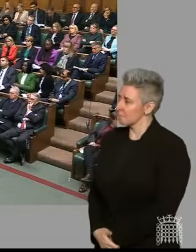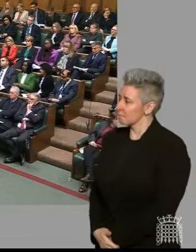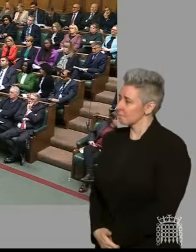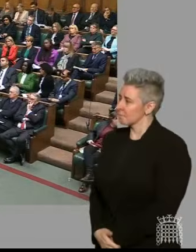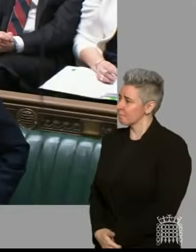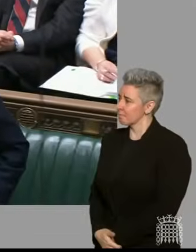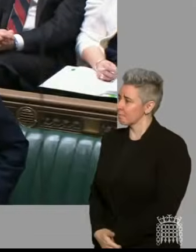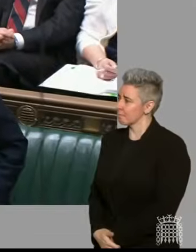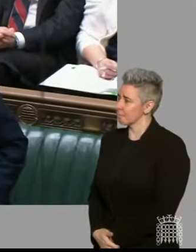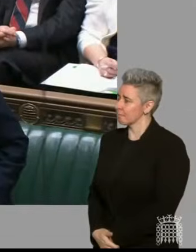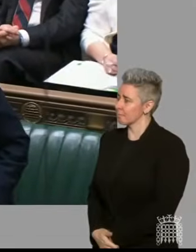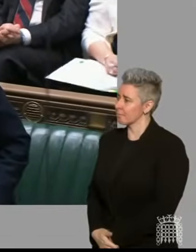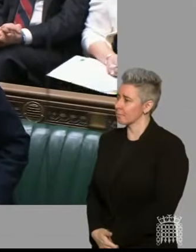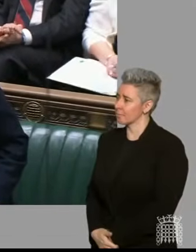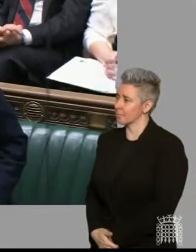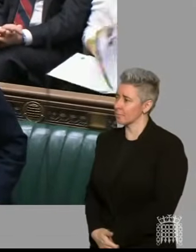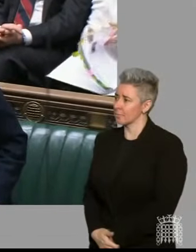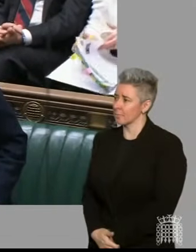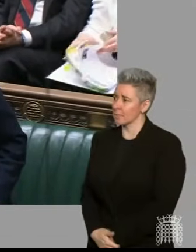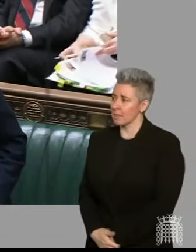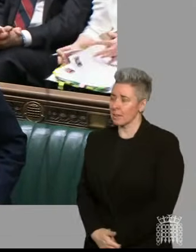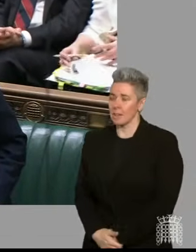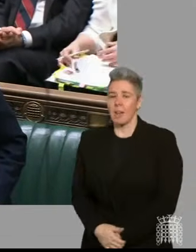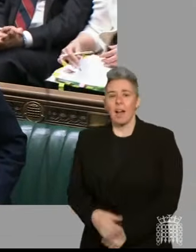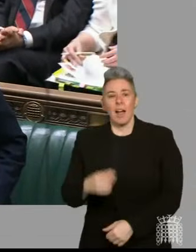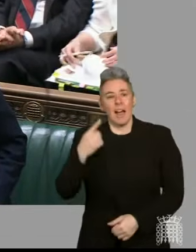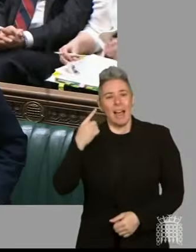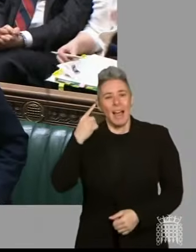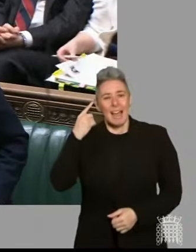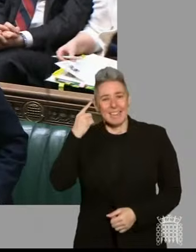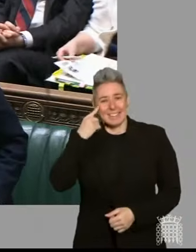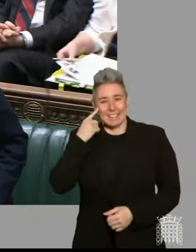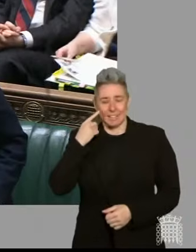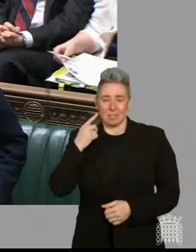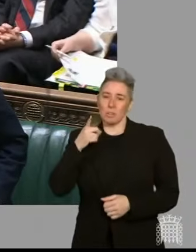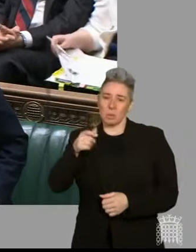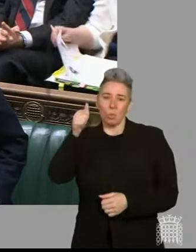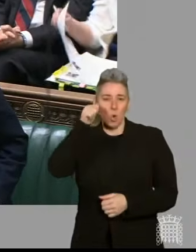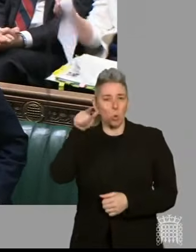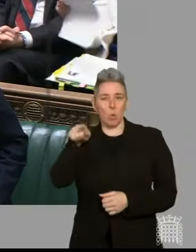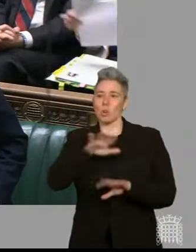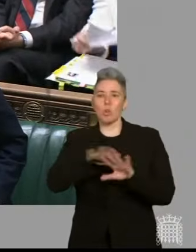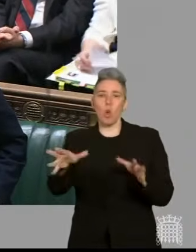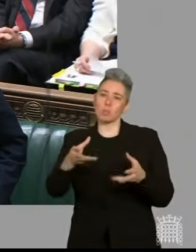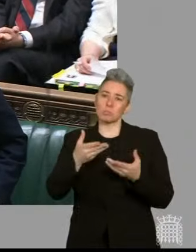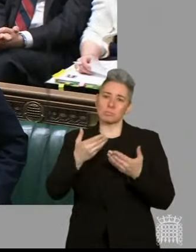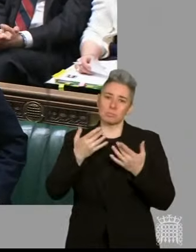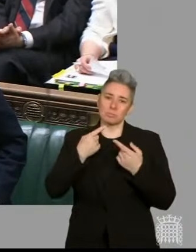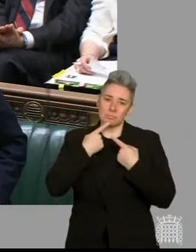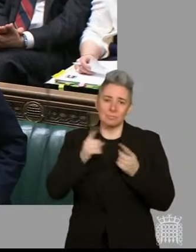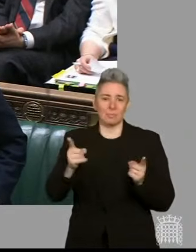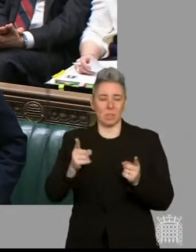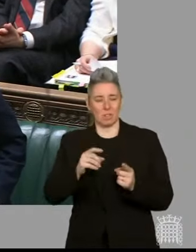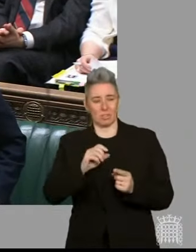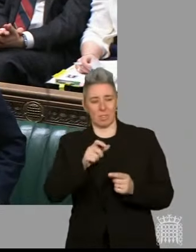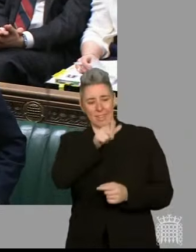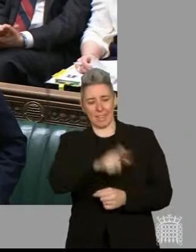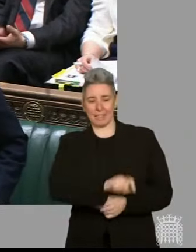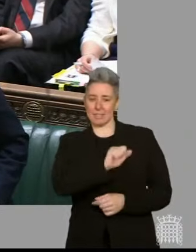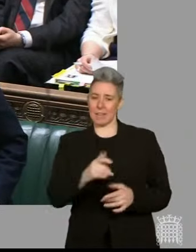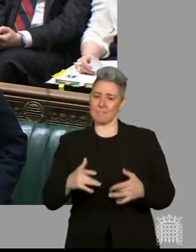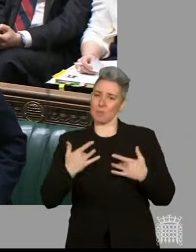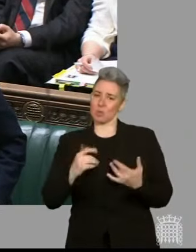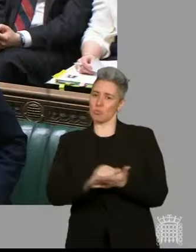correctly represent the views of the candidate. And I find it extraordinary that she raises the issue of crime,